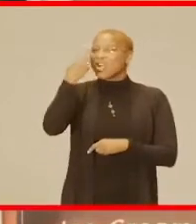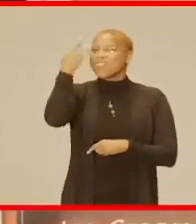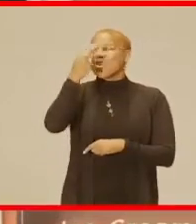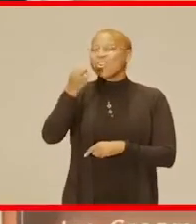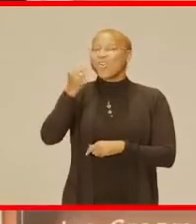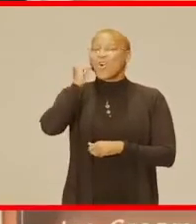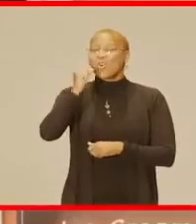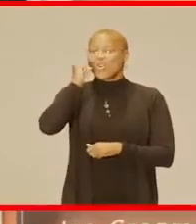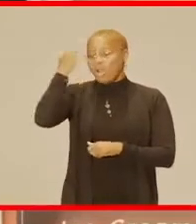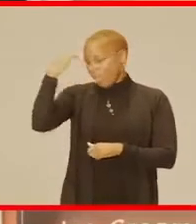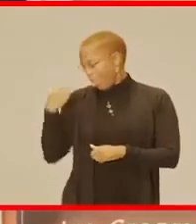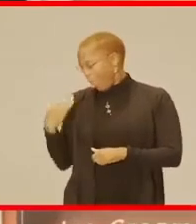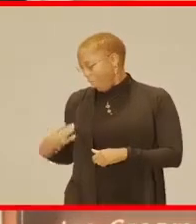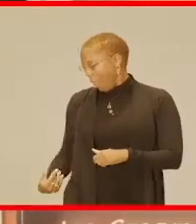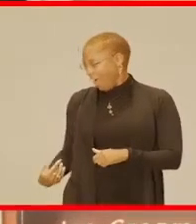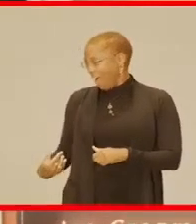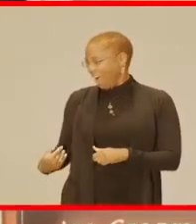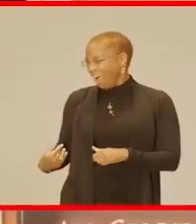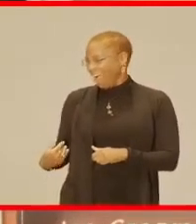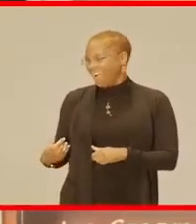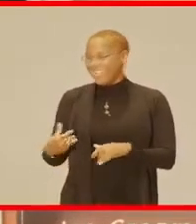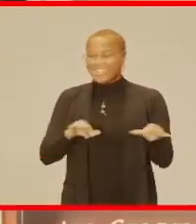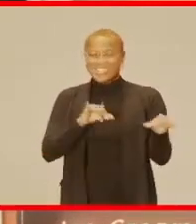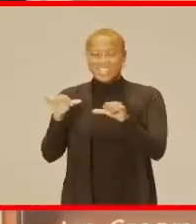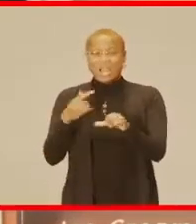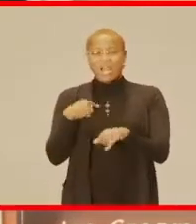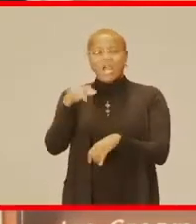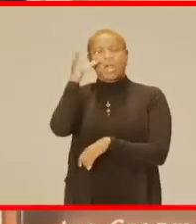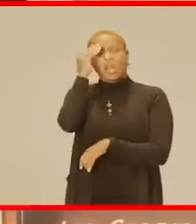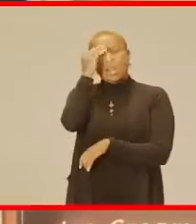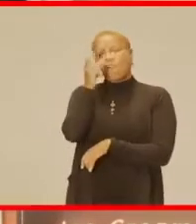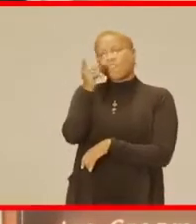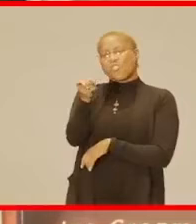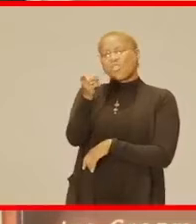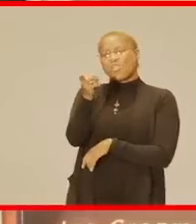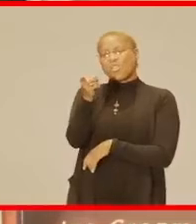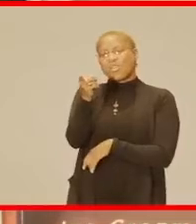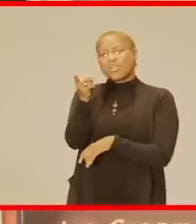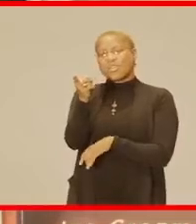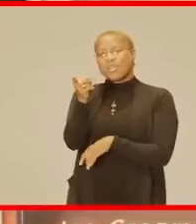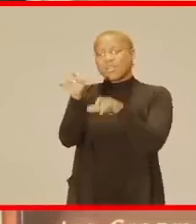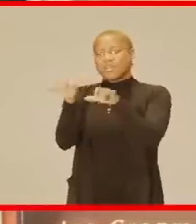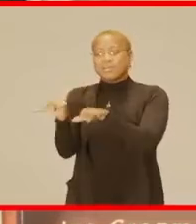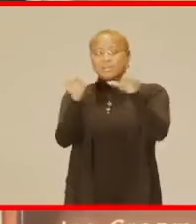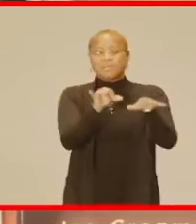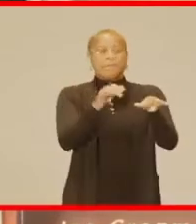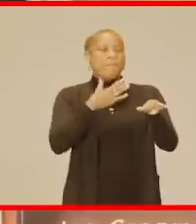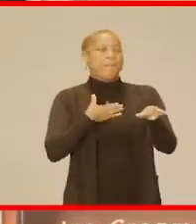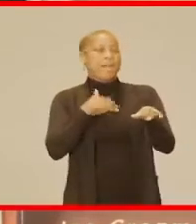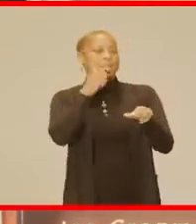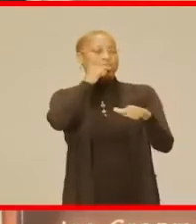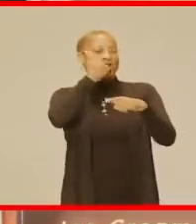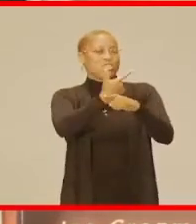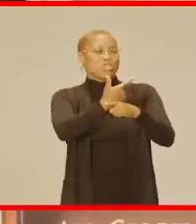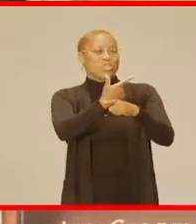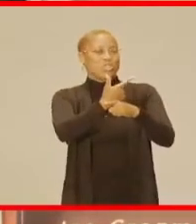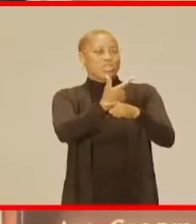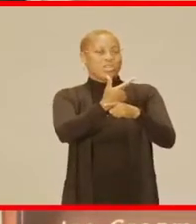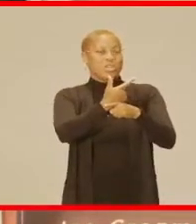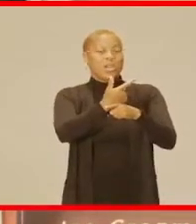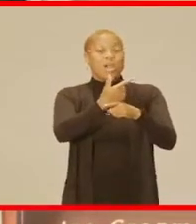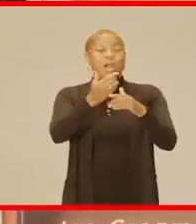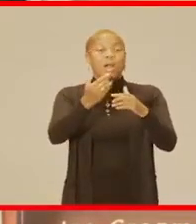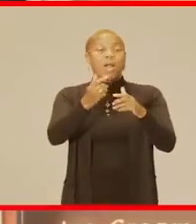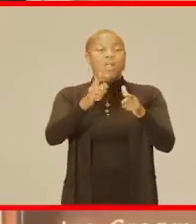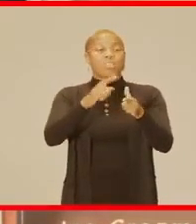hair. And I always think of her, like my sister. And then another thing